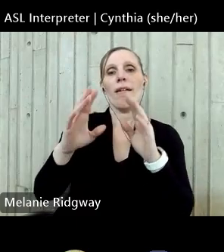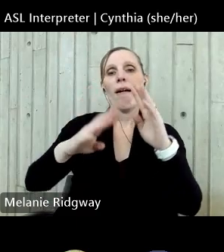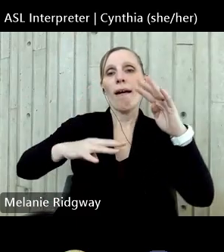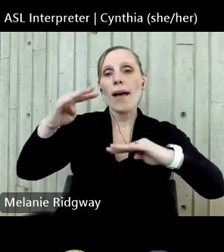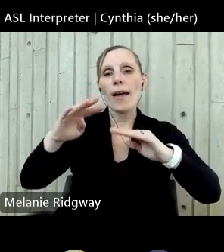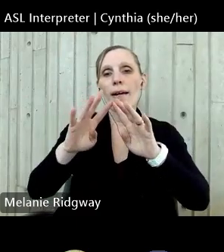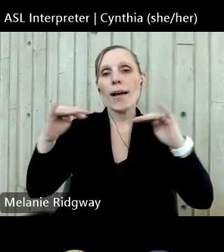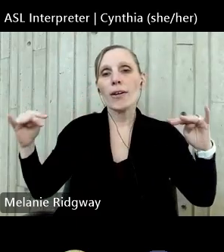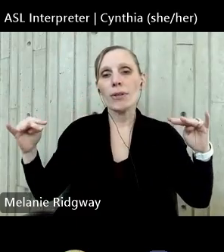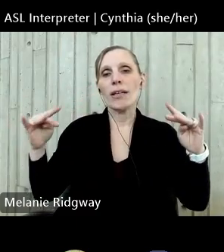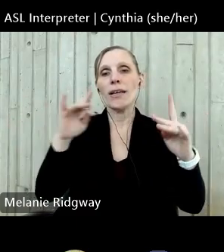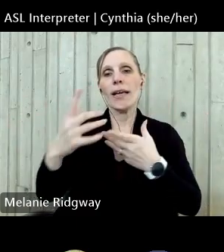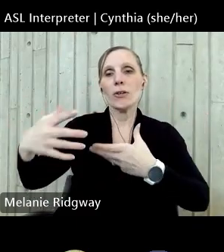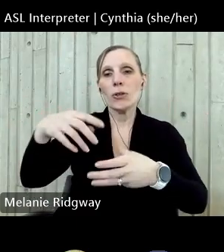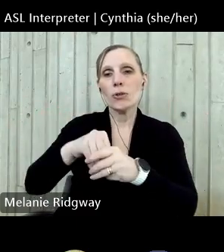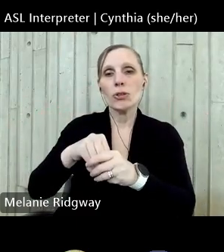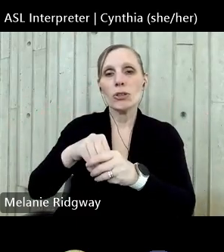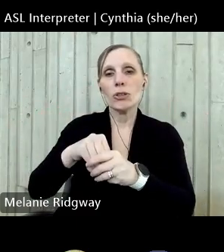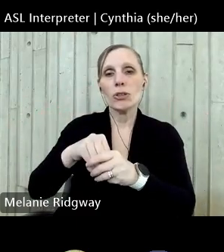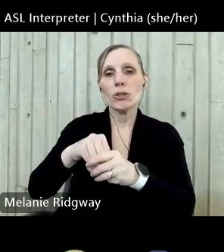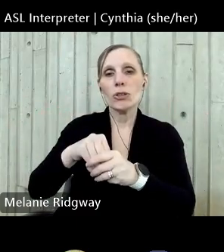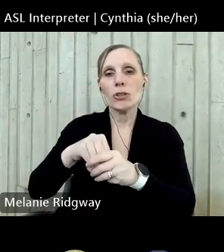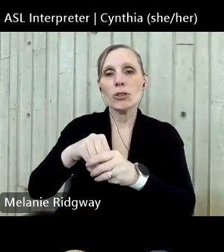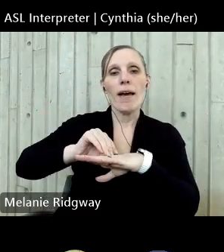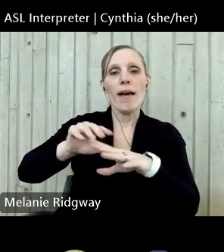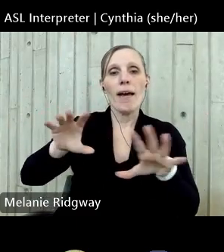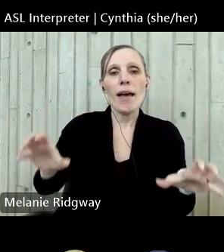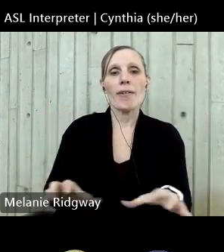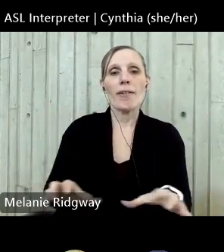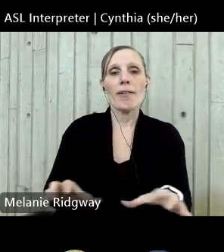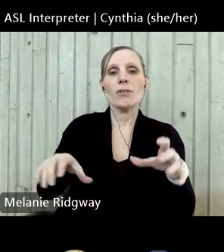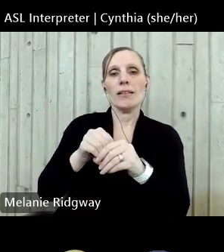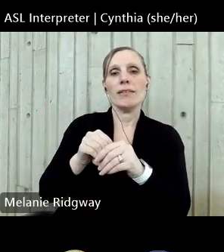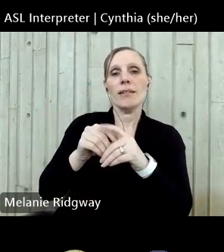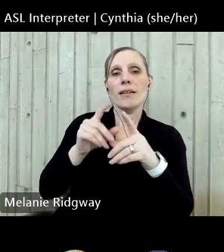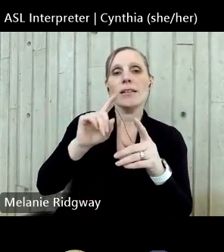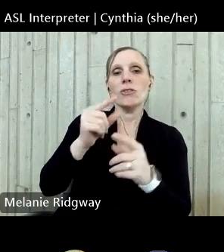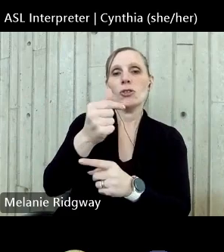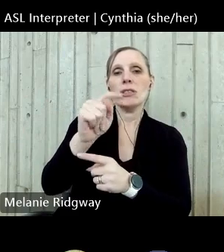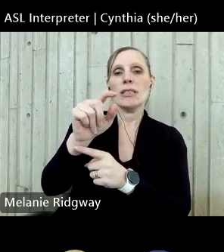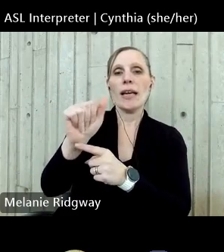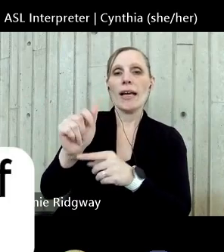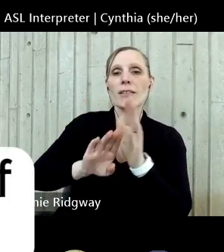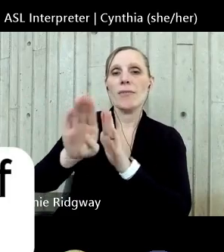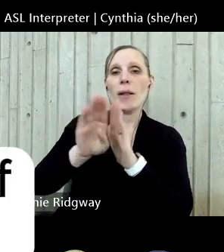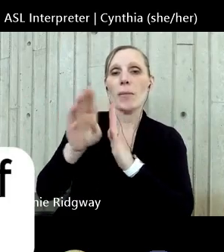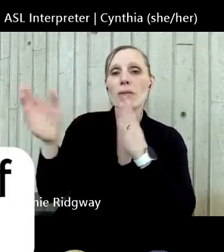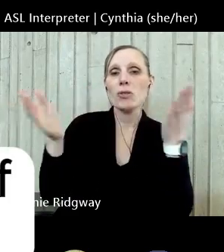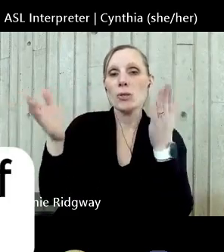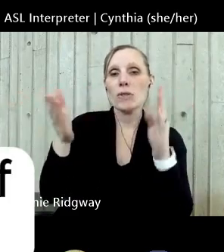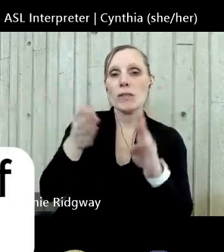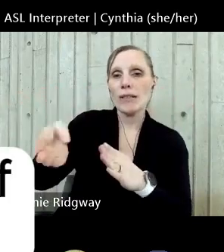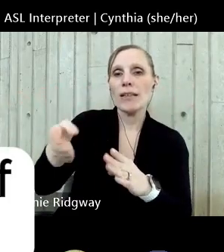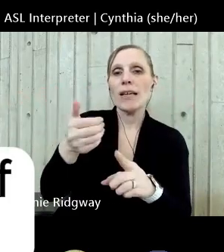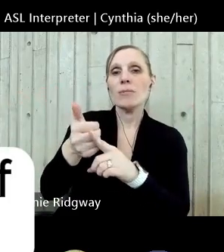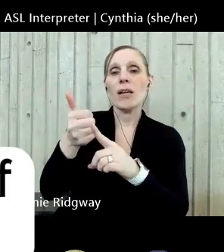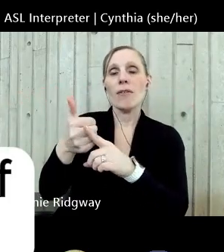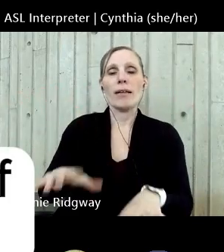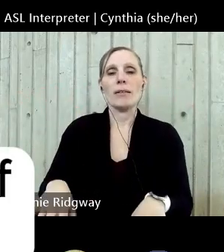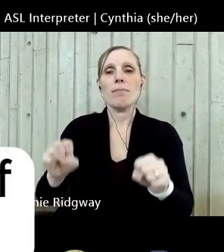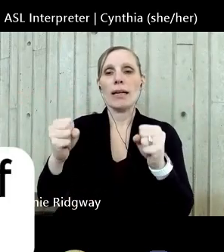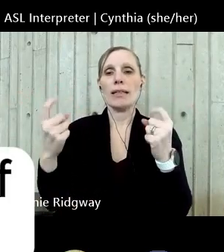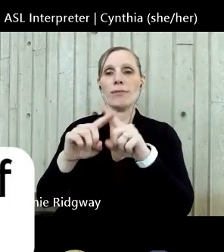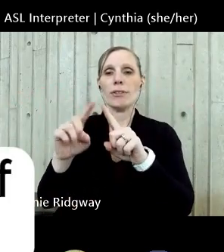certifications from the Schulich School of Executive Management. Nick is a committed volunteer, has served the